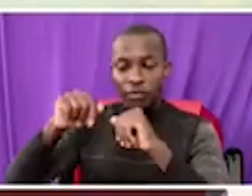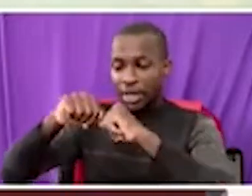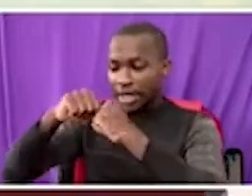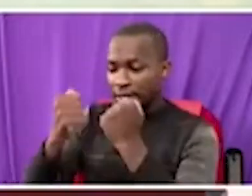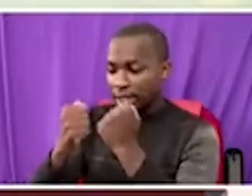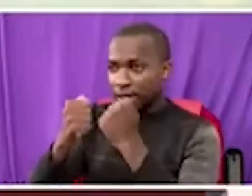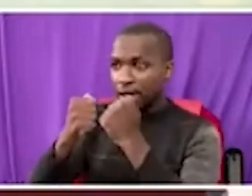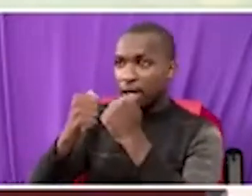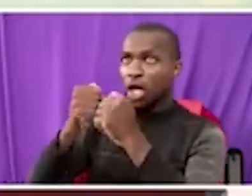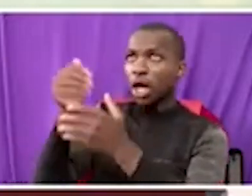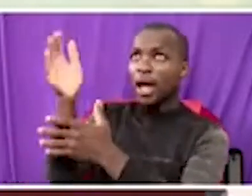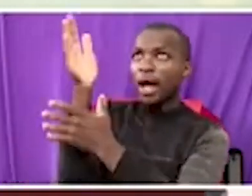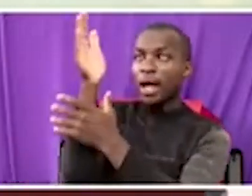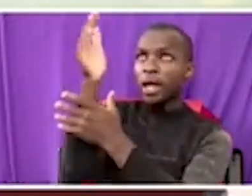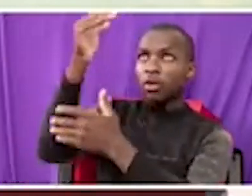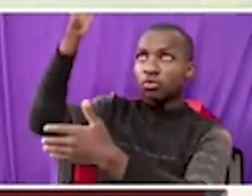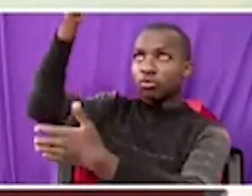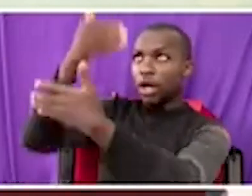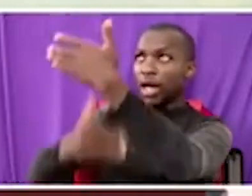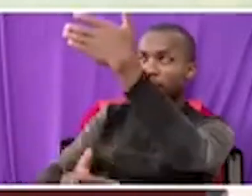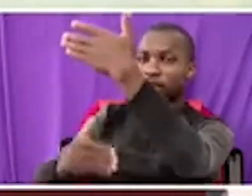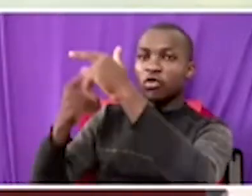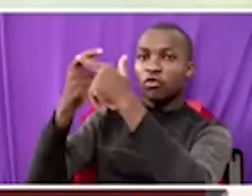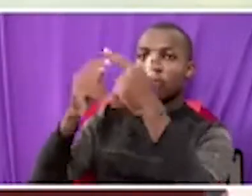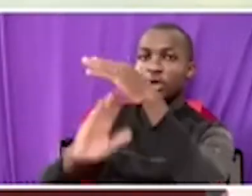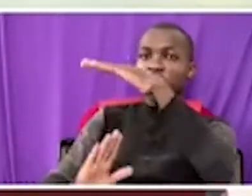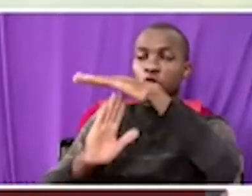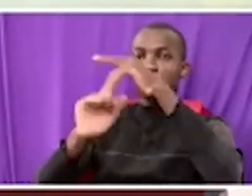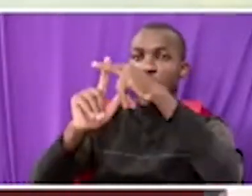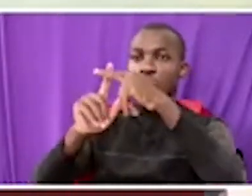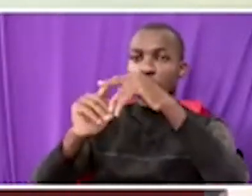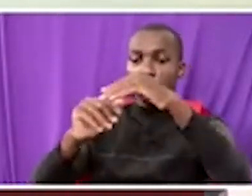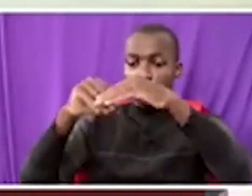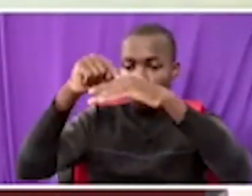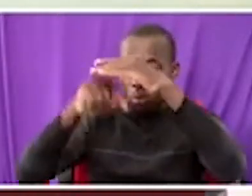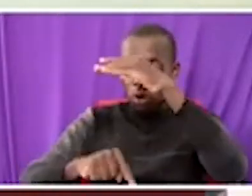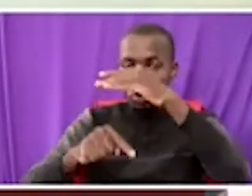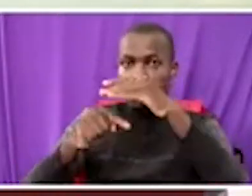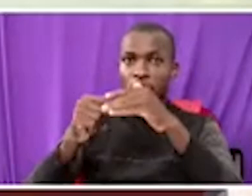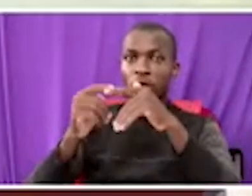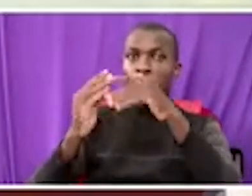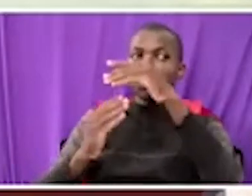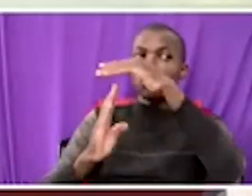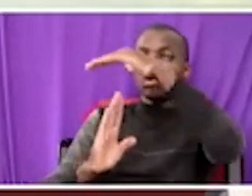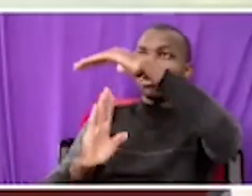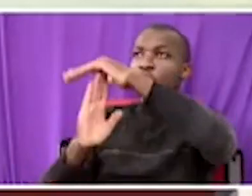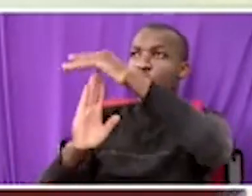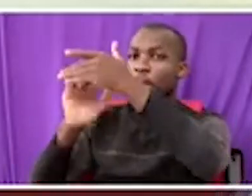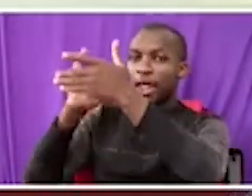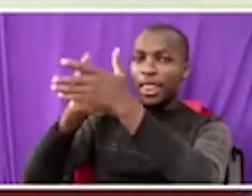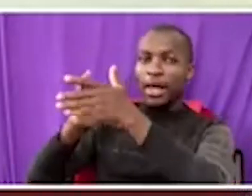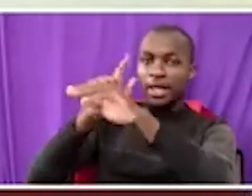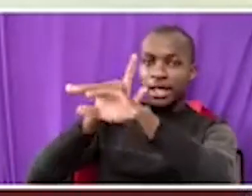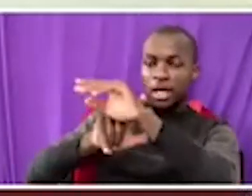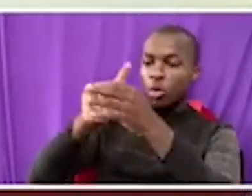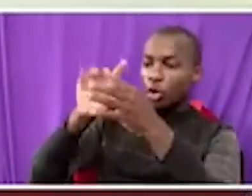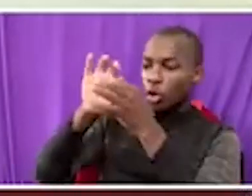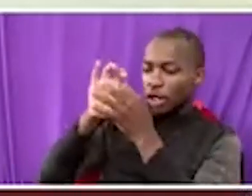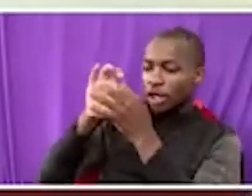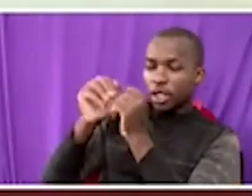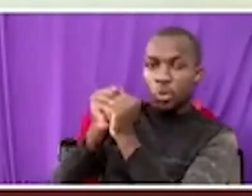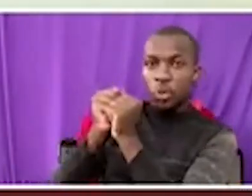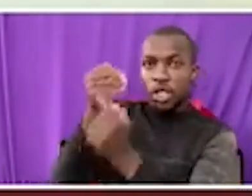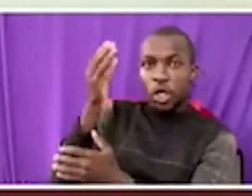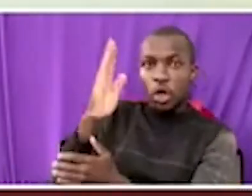two from top to bottom. The curtain of the temple was the only cloth at that time associated with